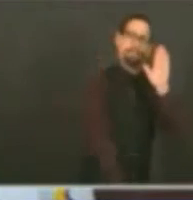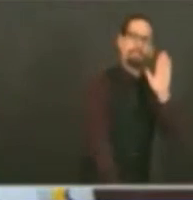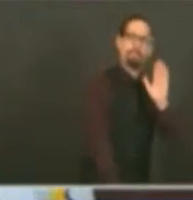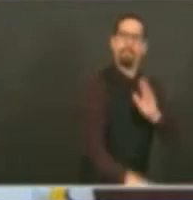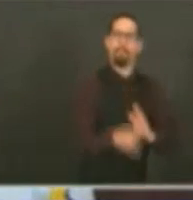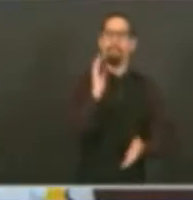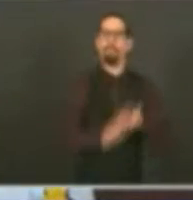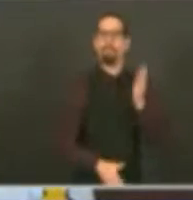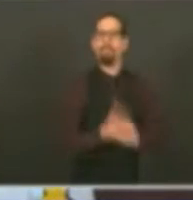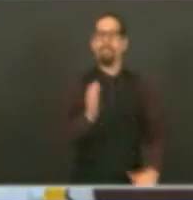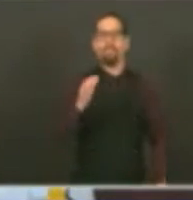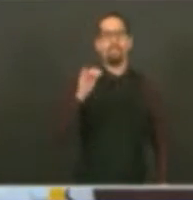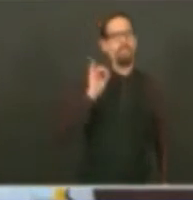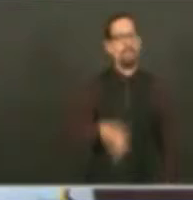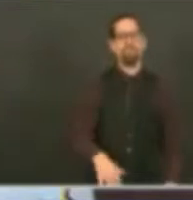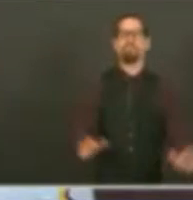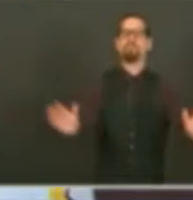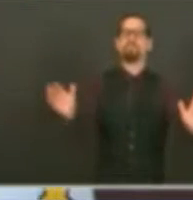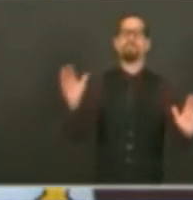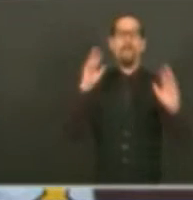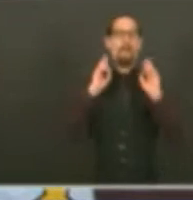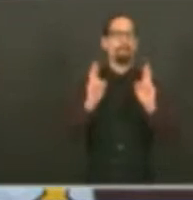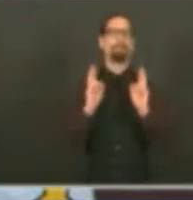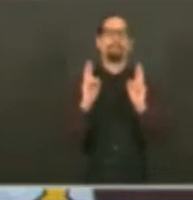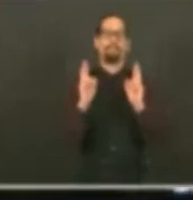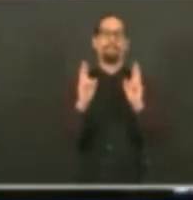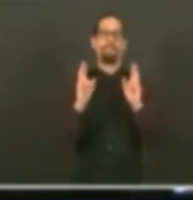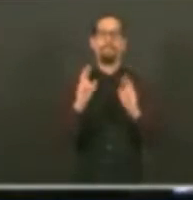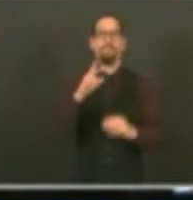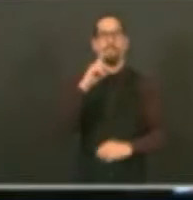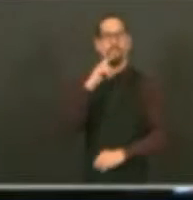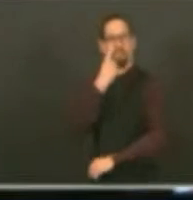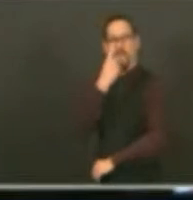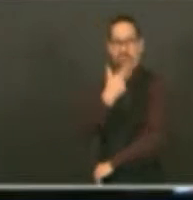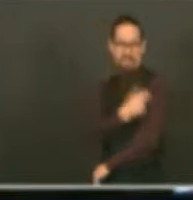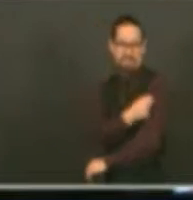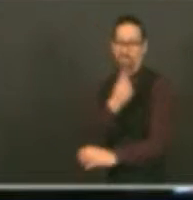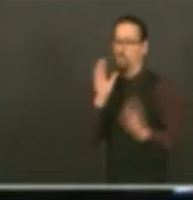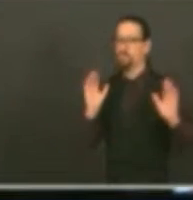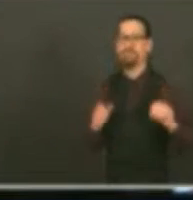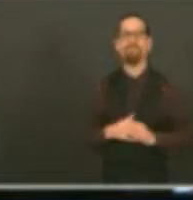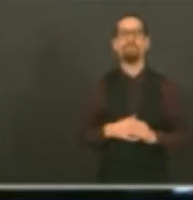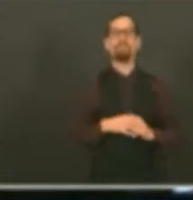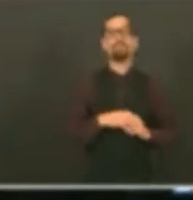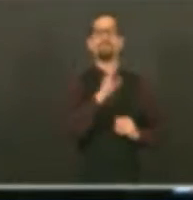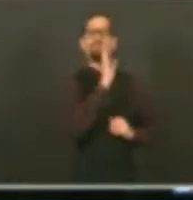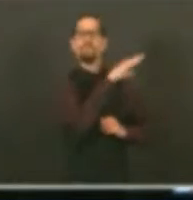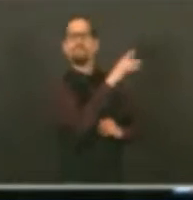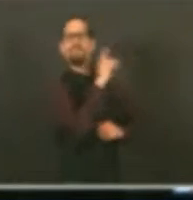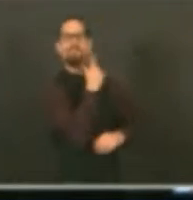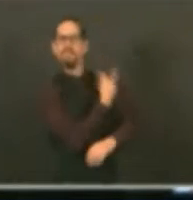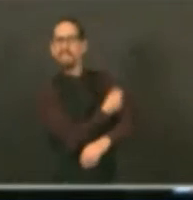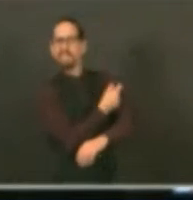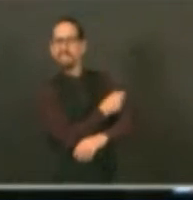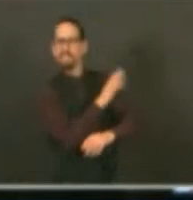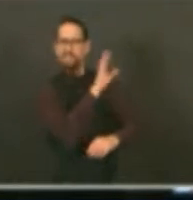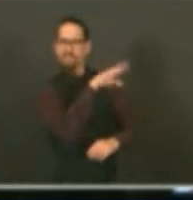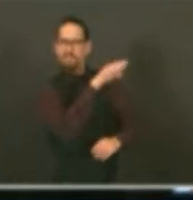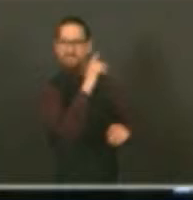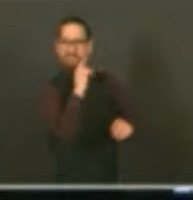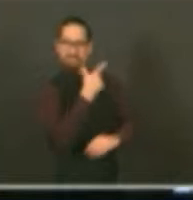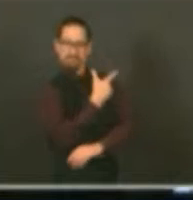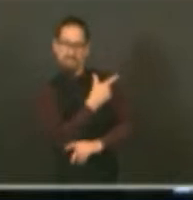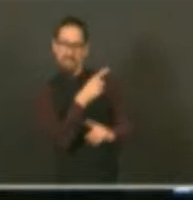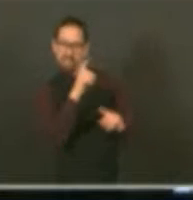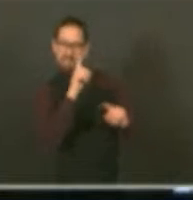pandemic. So vaccine is one key, one part of it. Just one question about the vaccine. I'm reading that you can't drink for 2 months, and